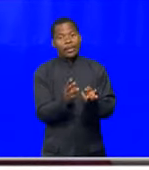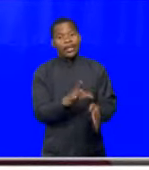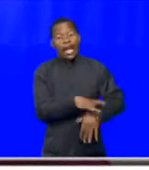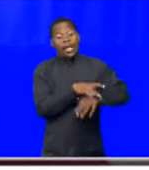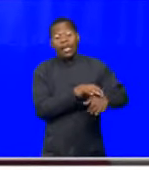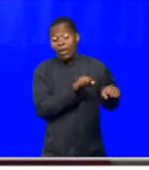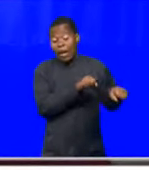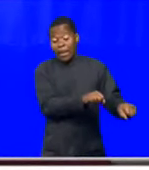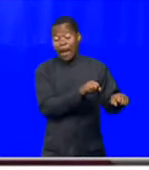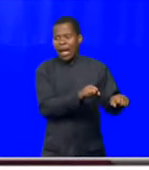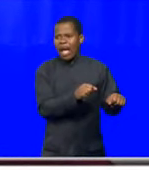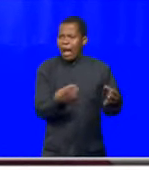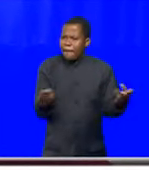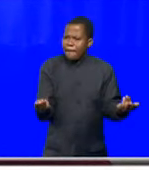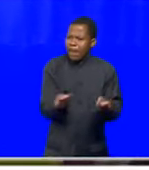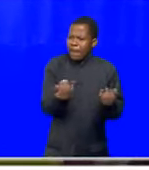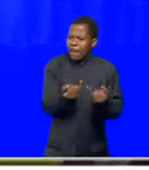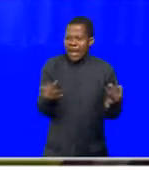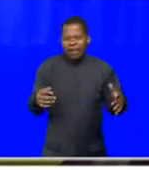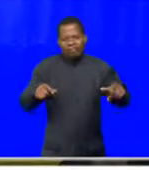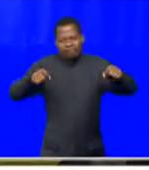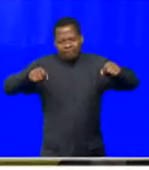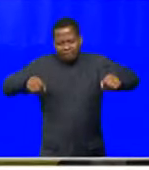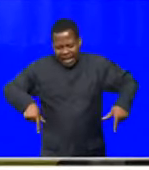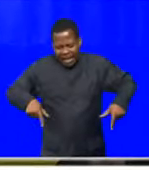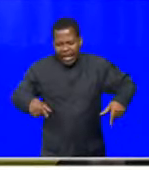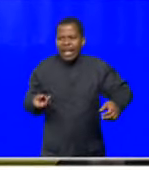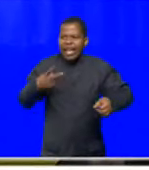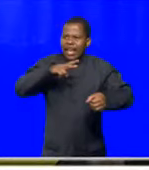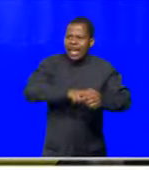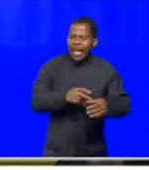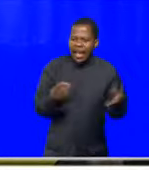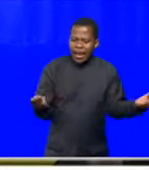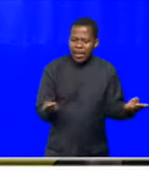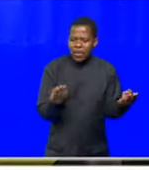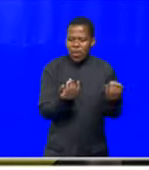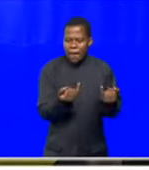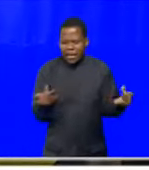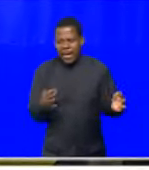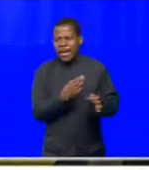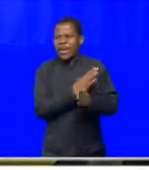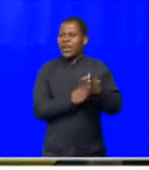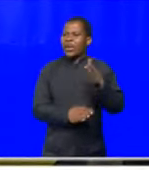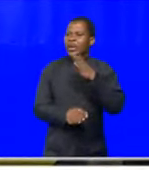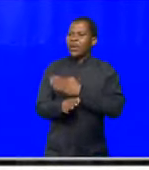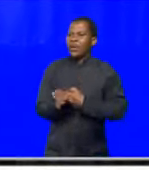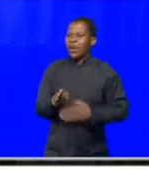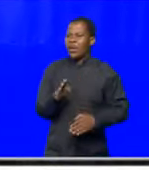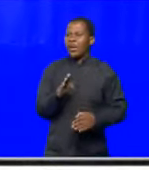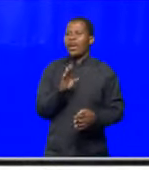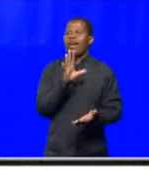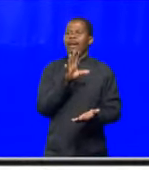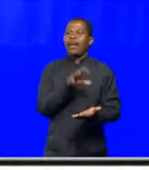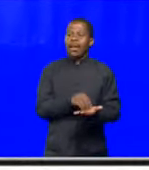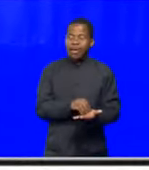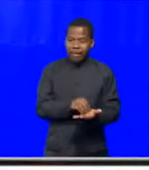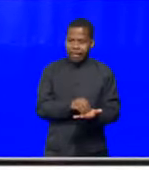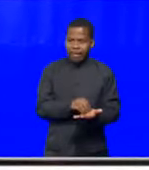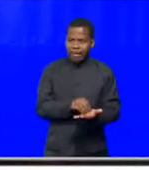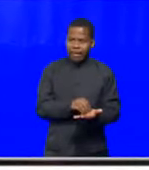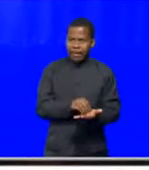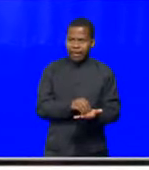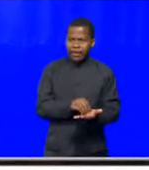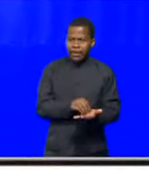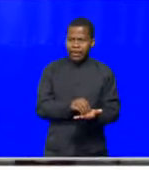indicates that there are very high numbers of people with epilepsy around the world and remains a huge cause of disability